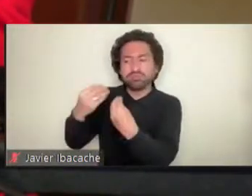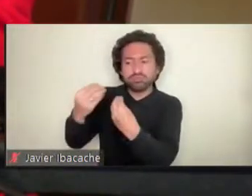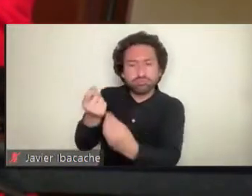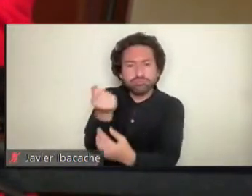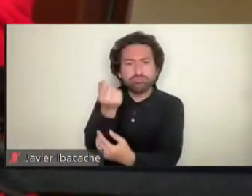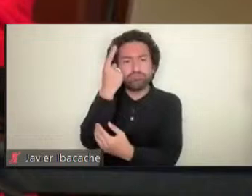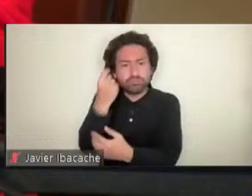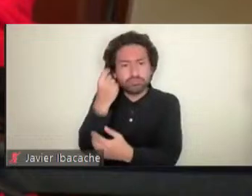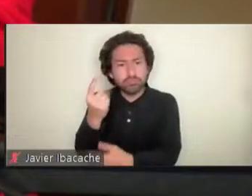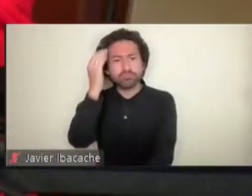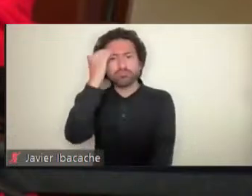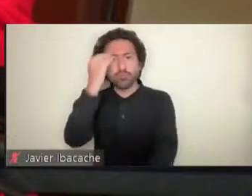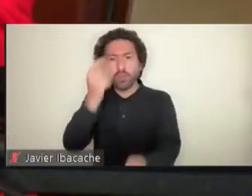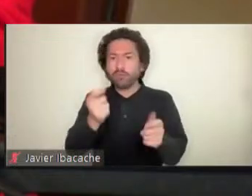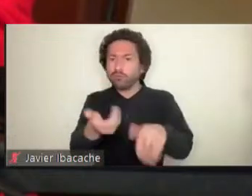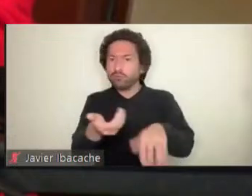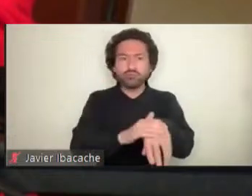technological